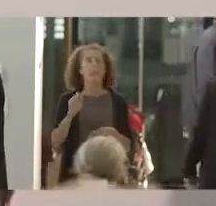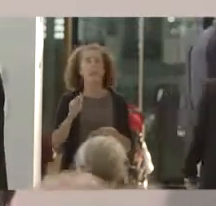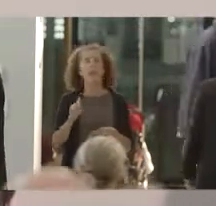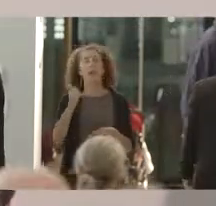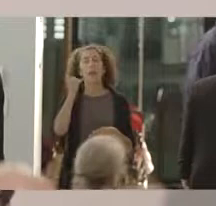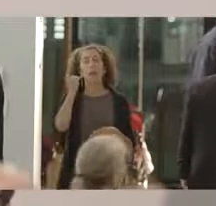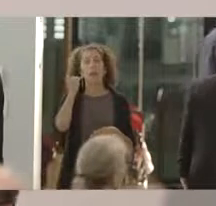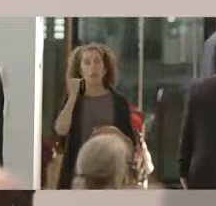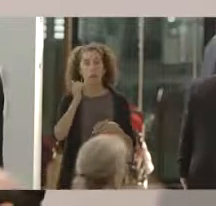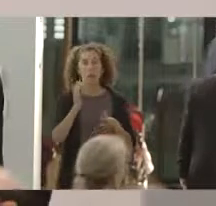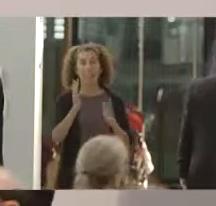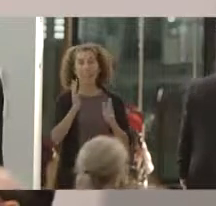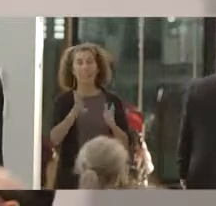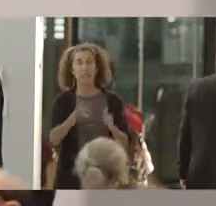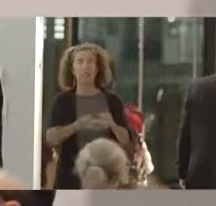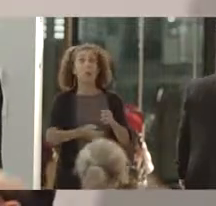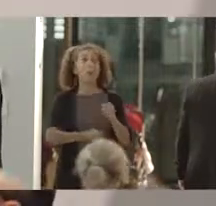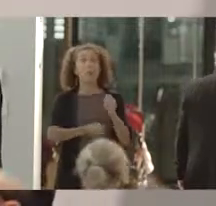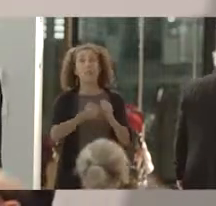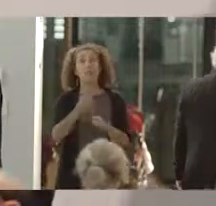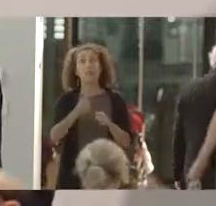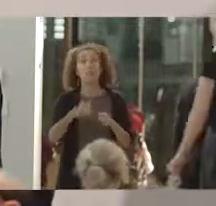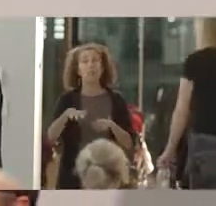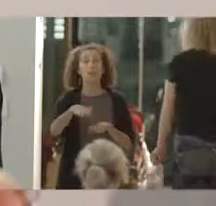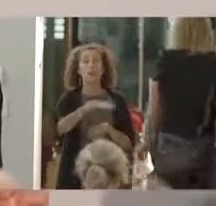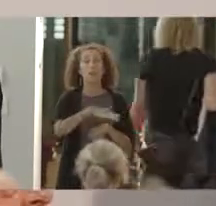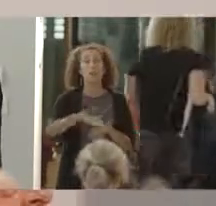park unaffected from an elevation standpoint.